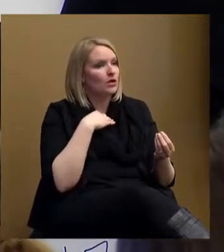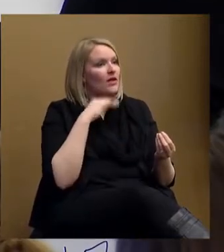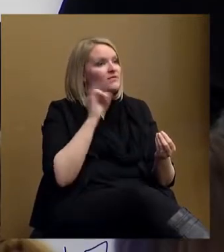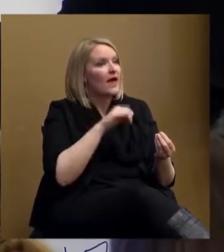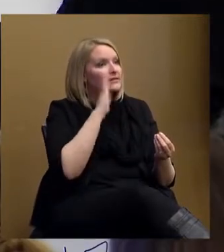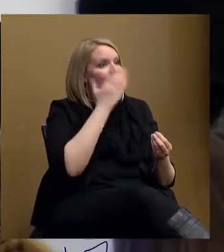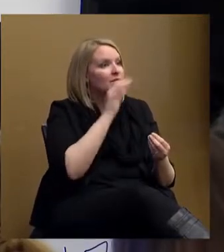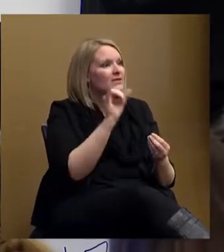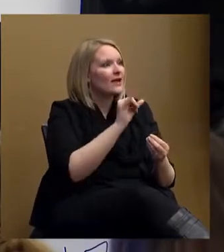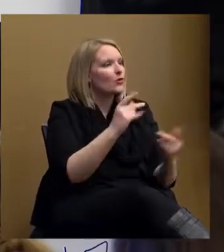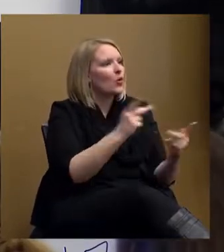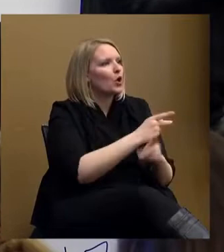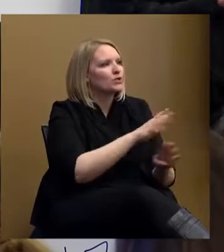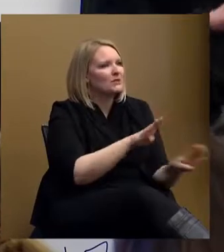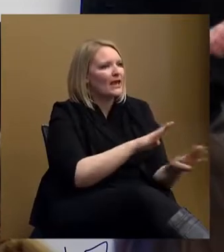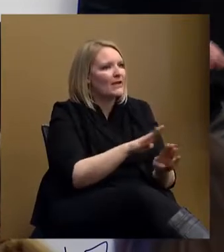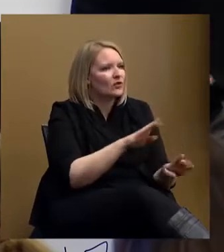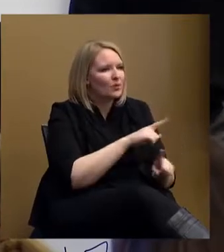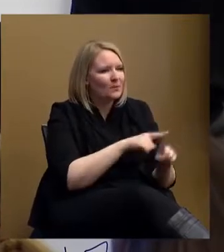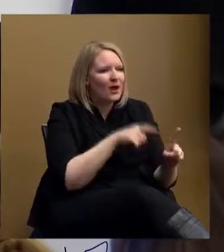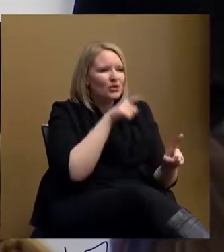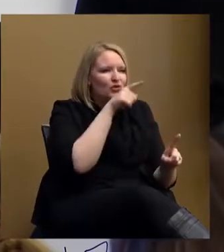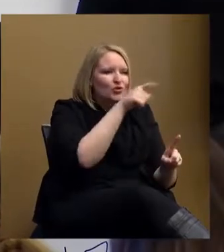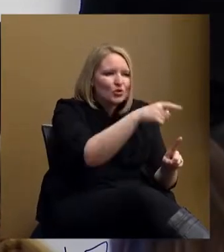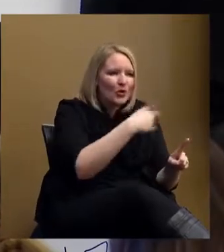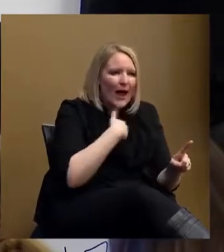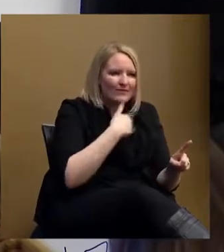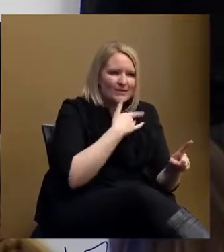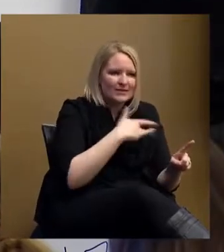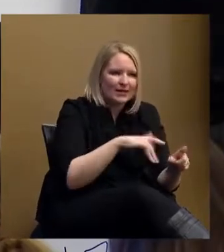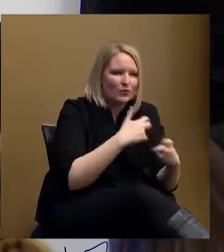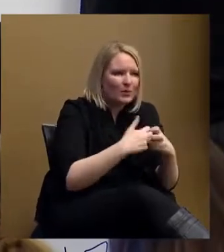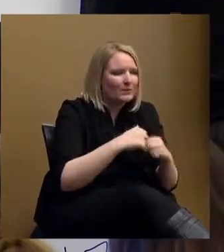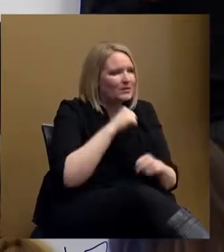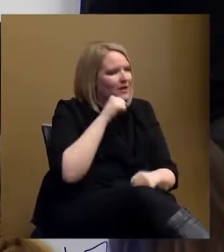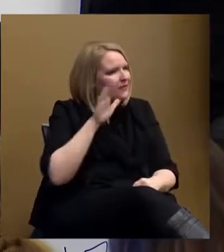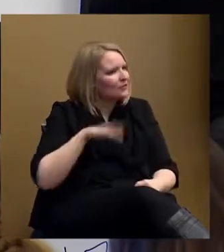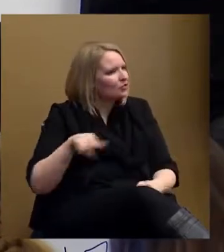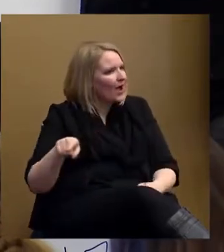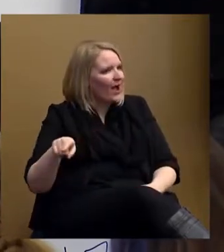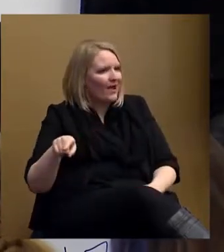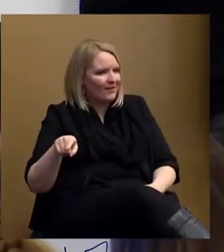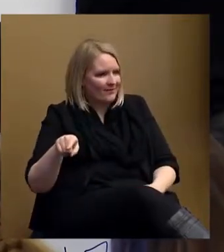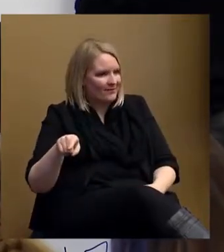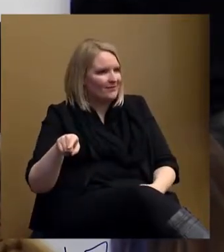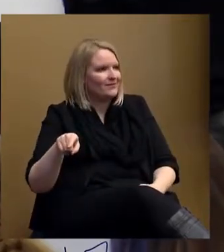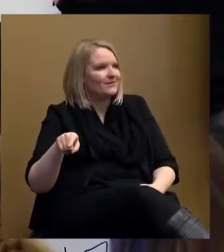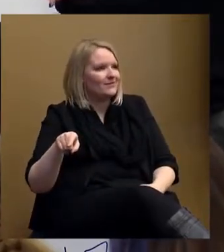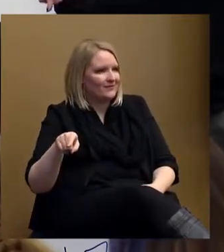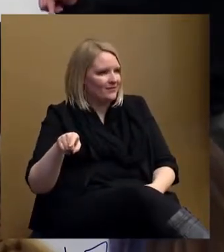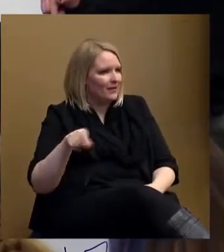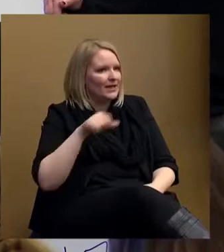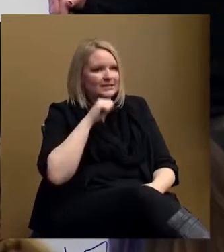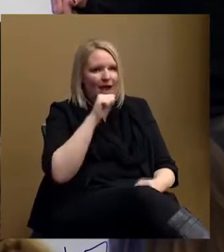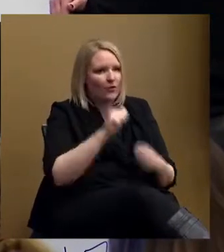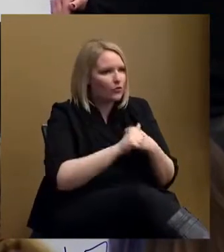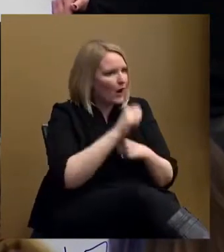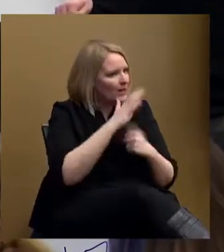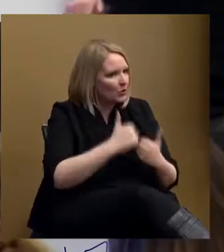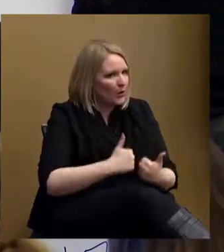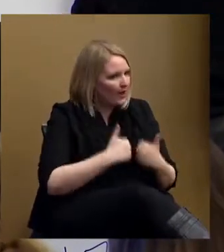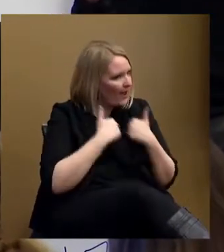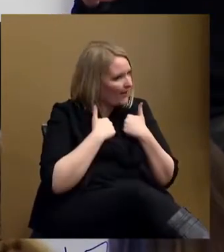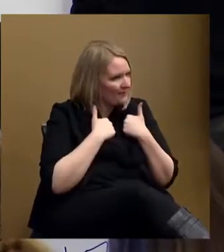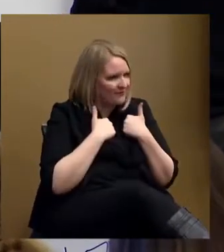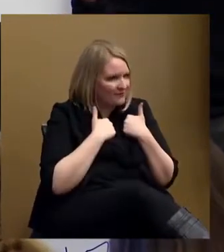in the world. But it's because you have some sensory issues, right? It's not threatening the life of the individual, right?